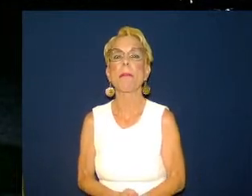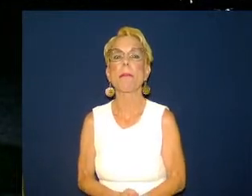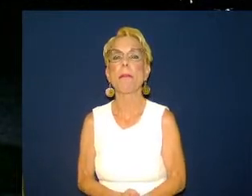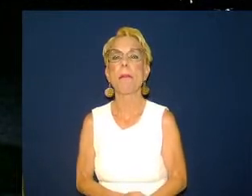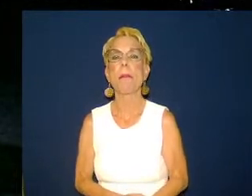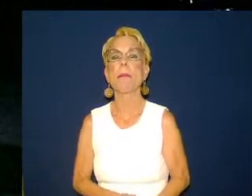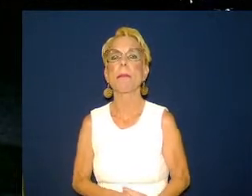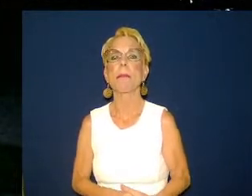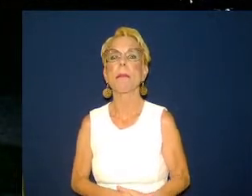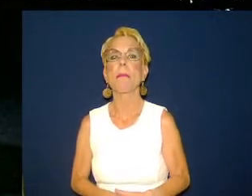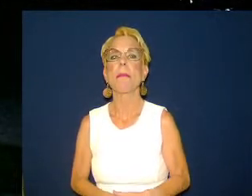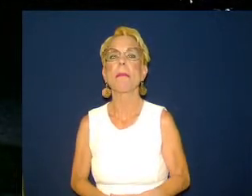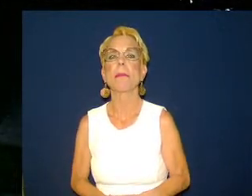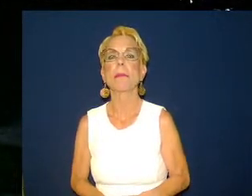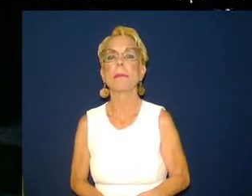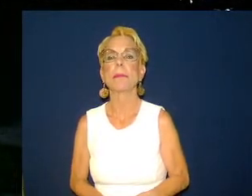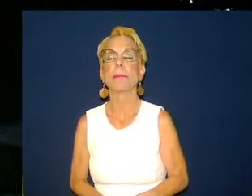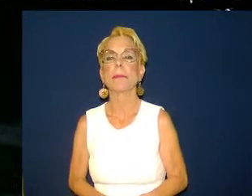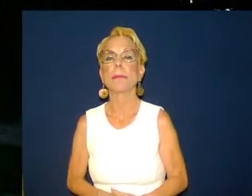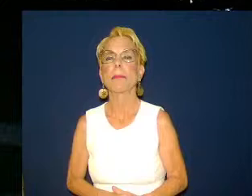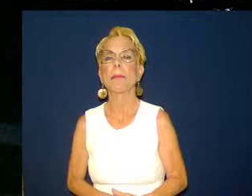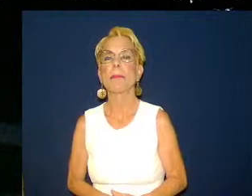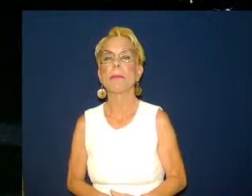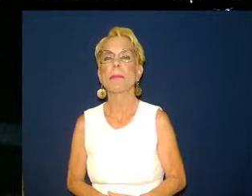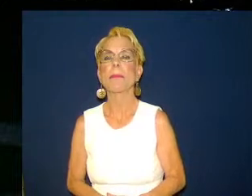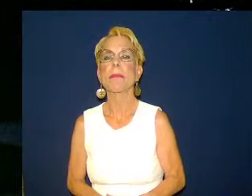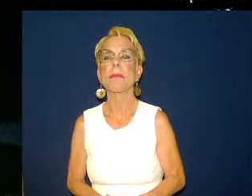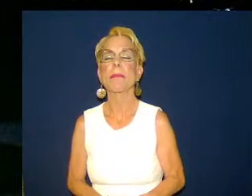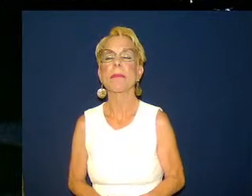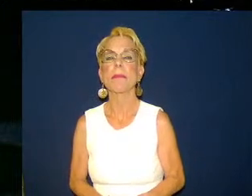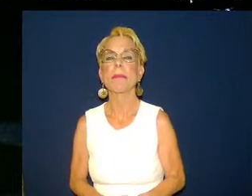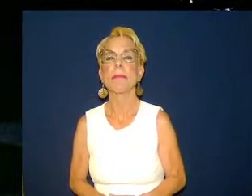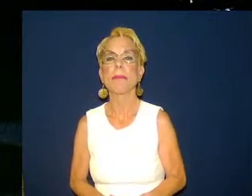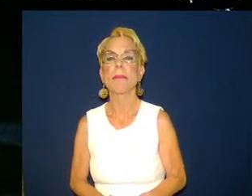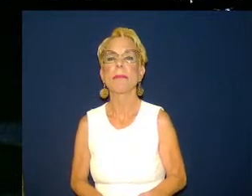liver disease. And for